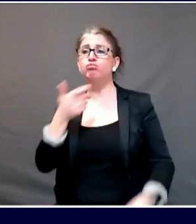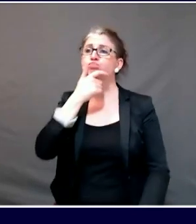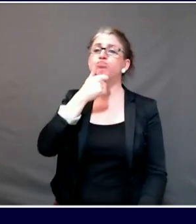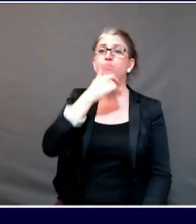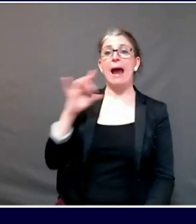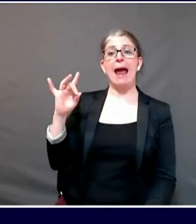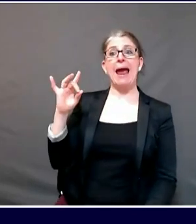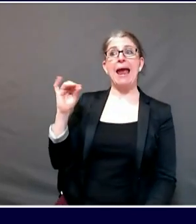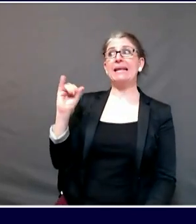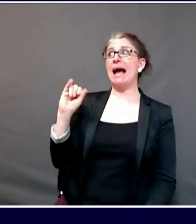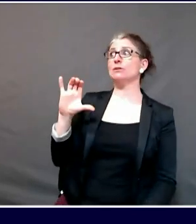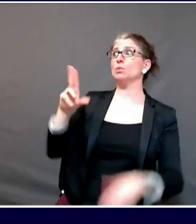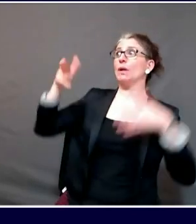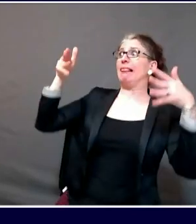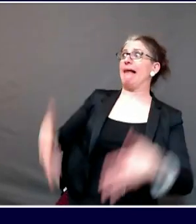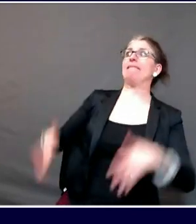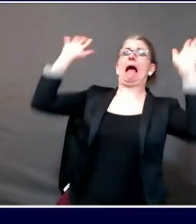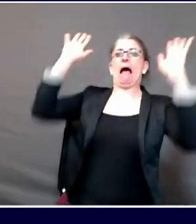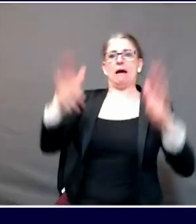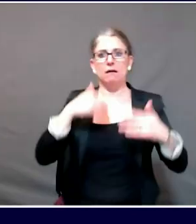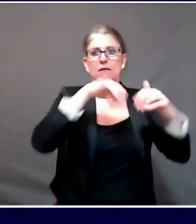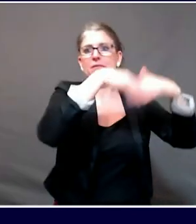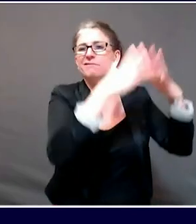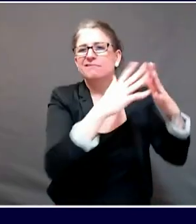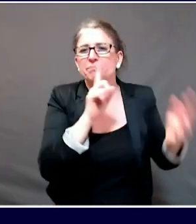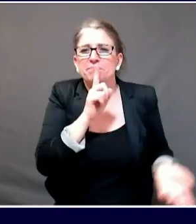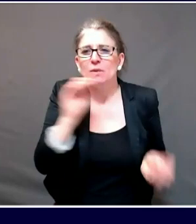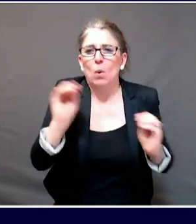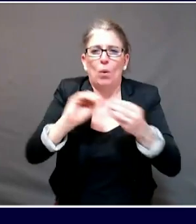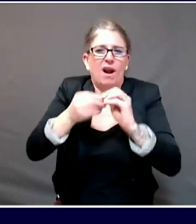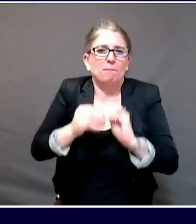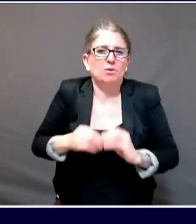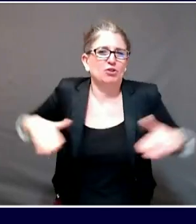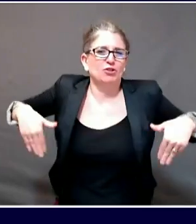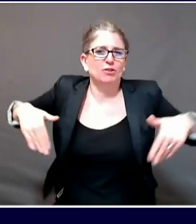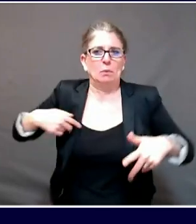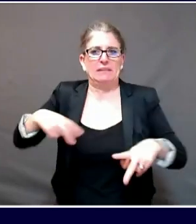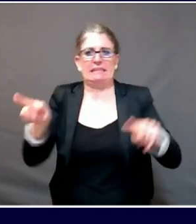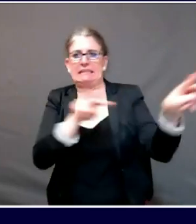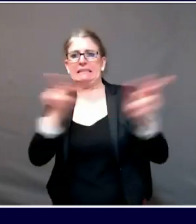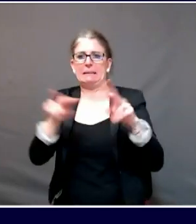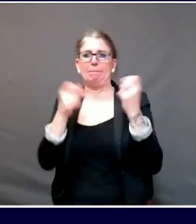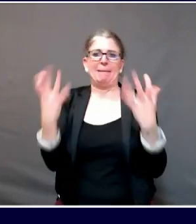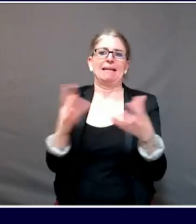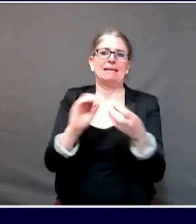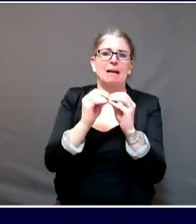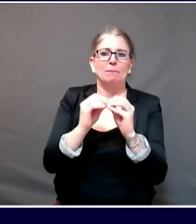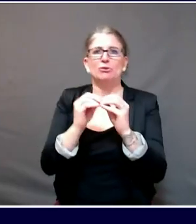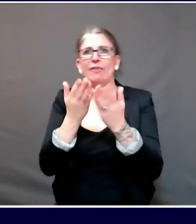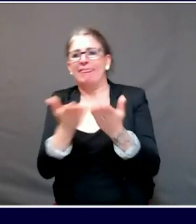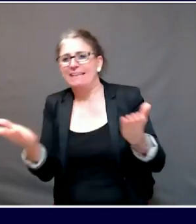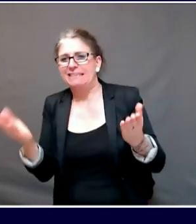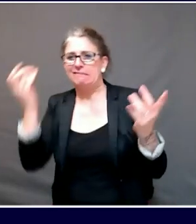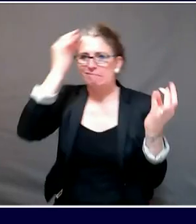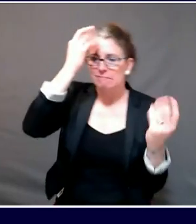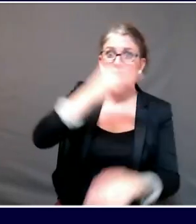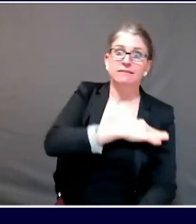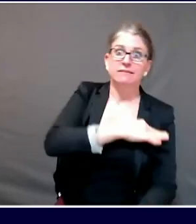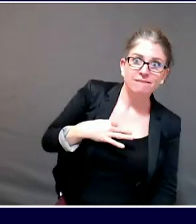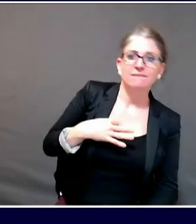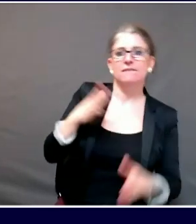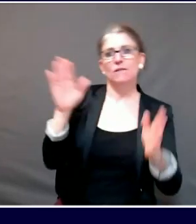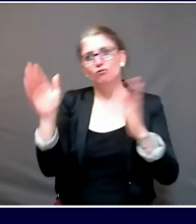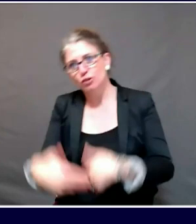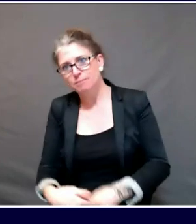that the number of ICU beds would become in jeopardy. Again, there's not a hard number there. Some of it depends on the velocity